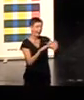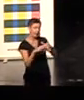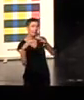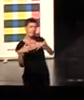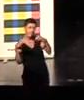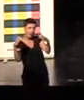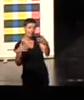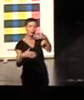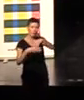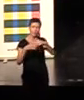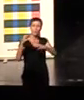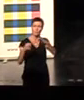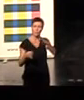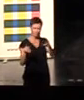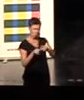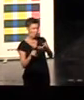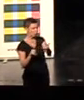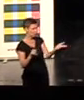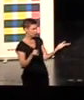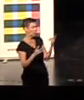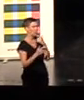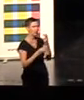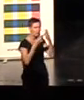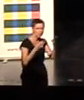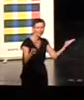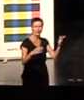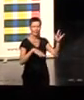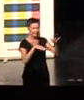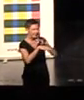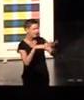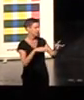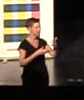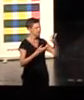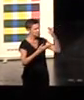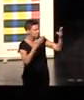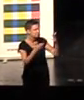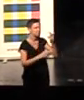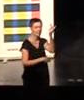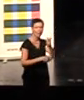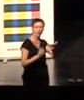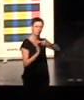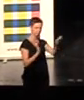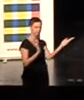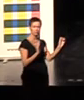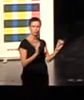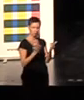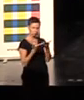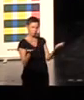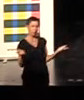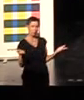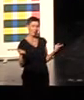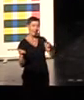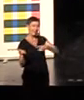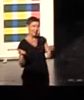en in politics ben ofzo in musea die het is collections' en de yards hier is-ie wat